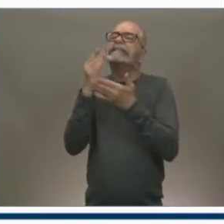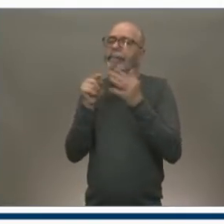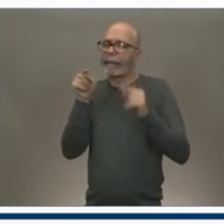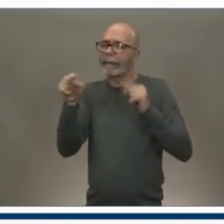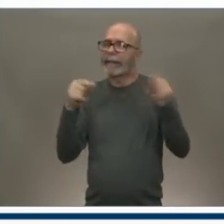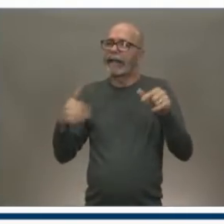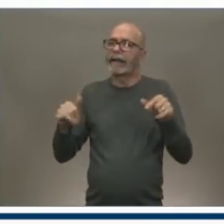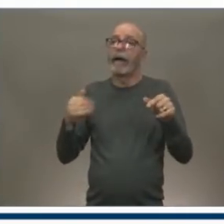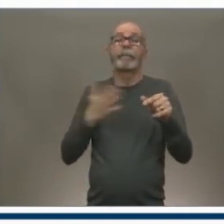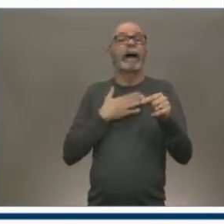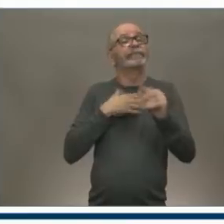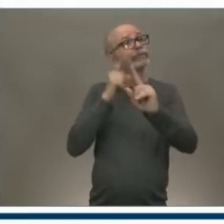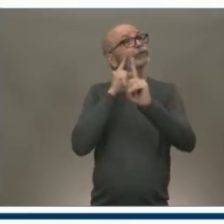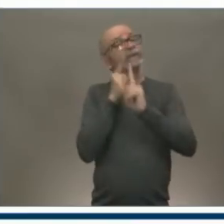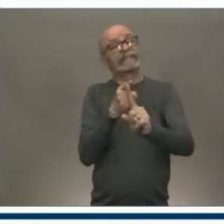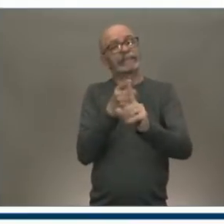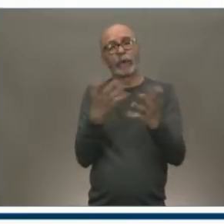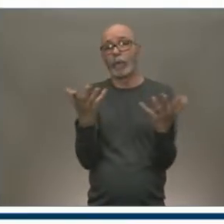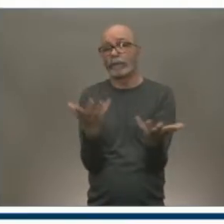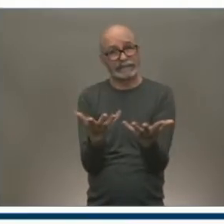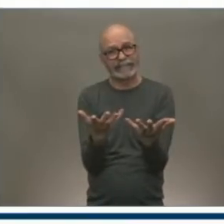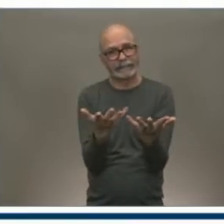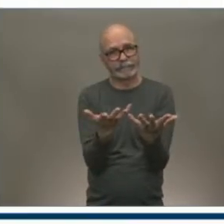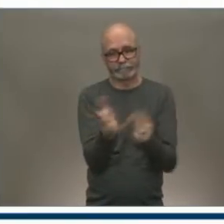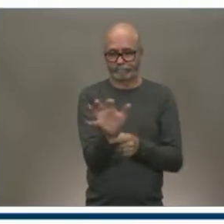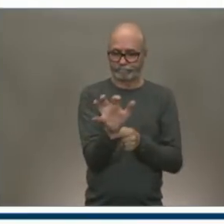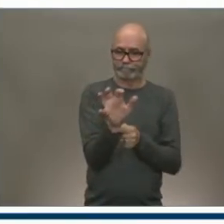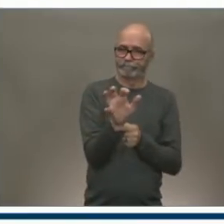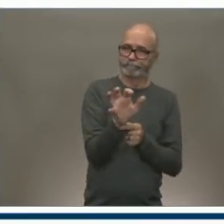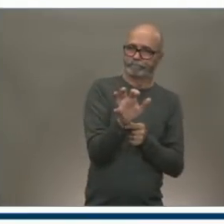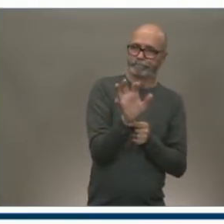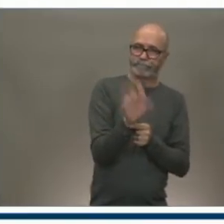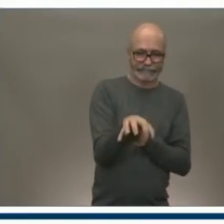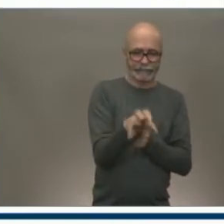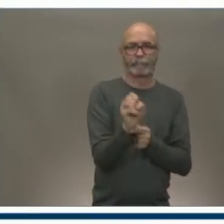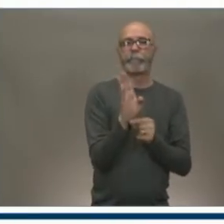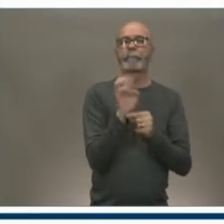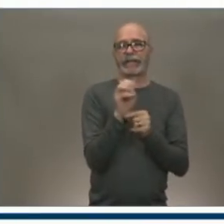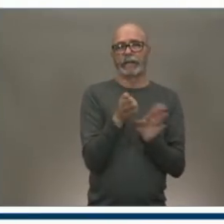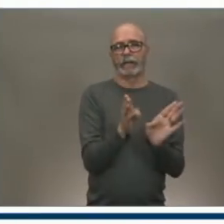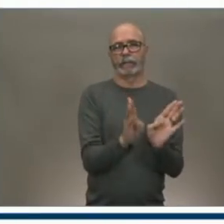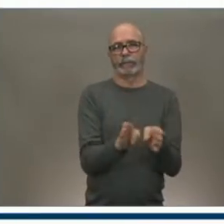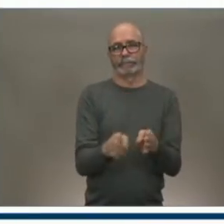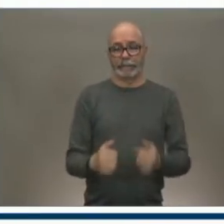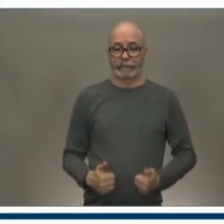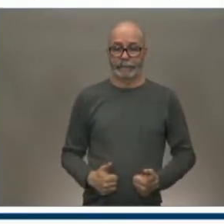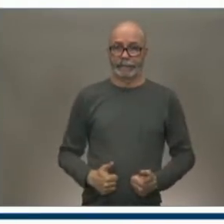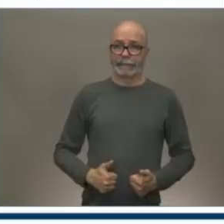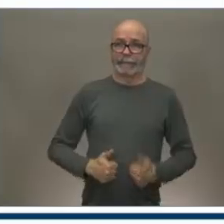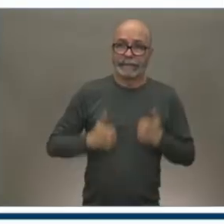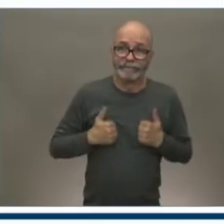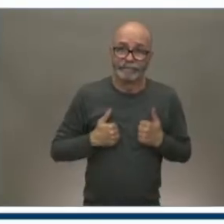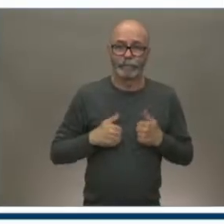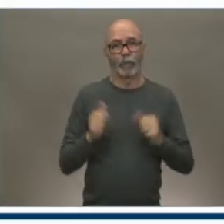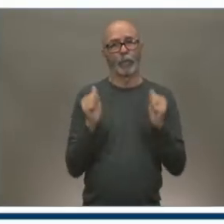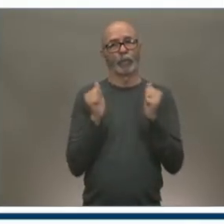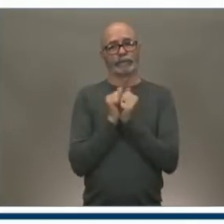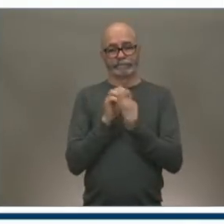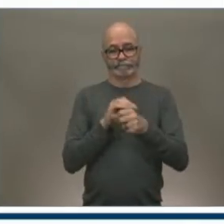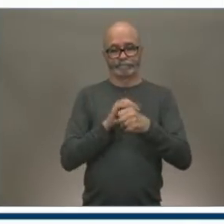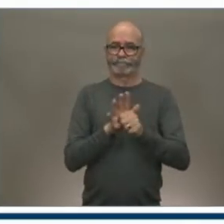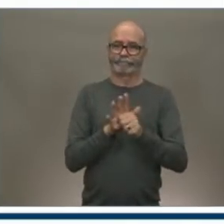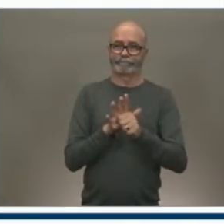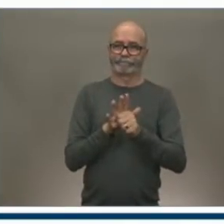back to is we have to be prepared to live with our own personal and family COVID protocols, with our workplace